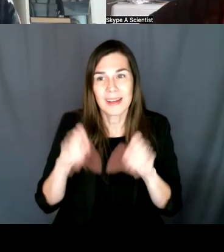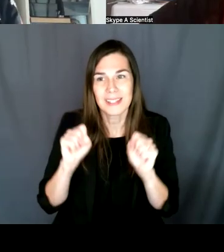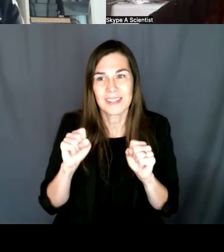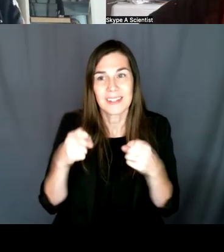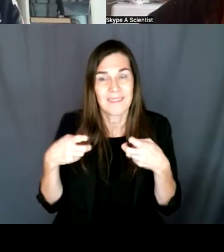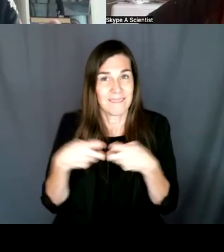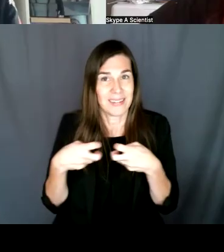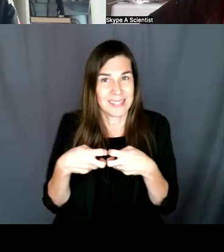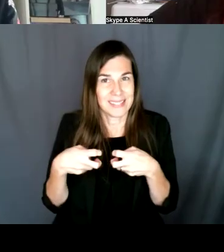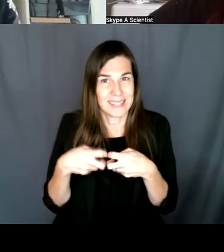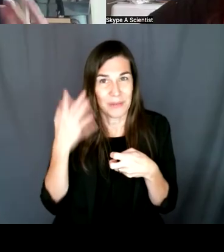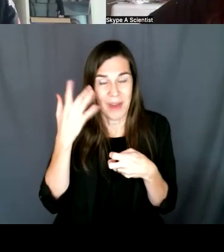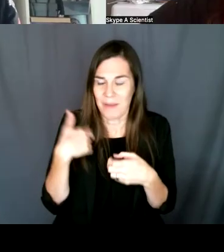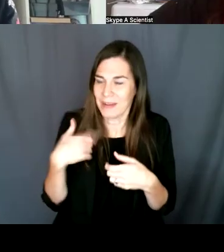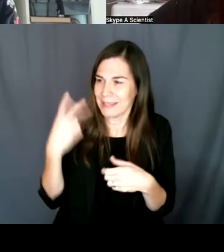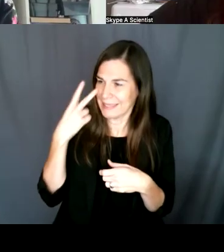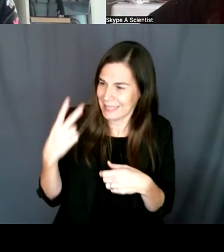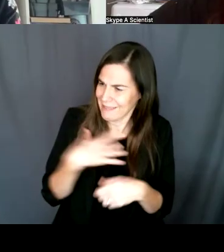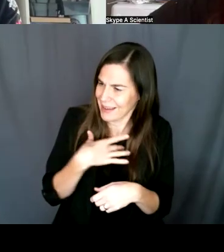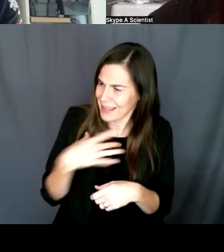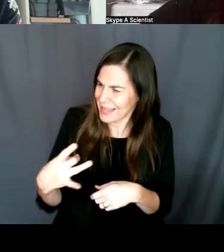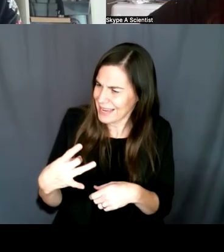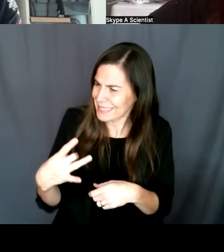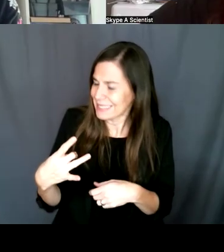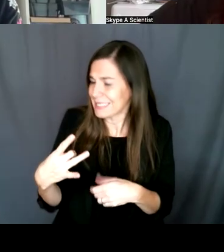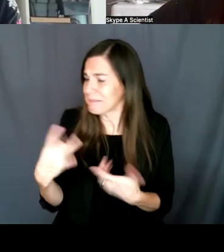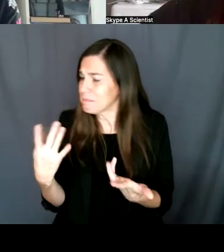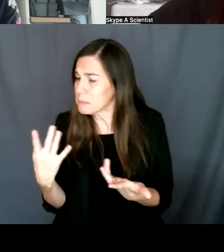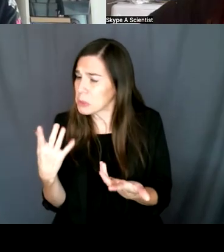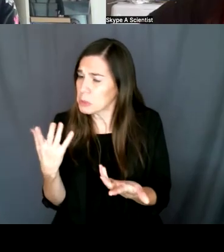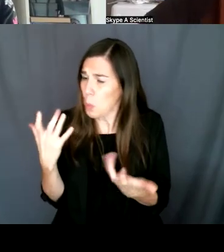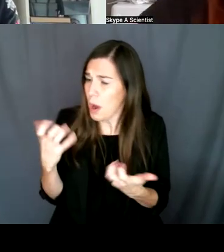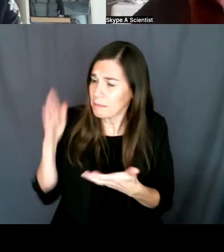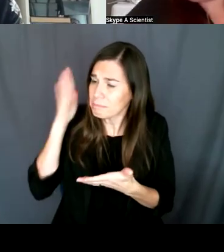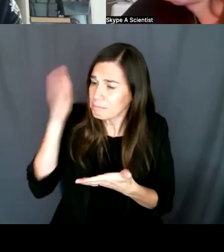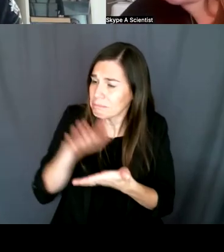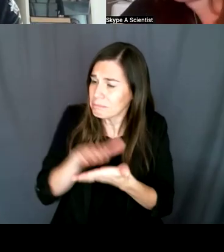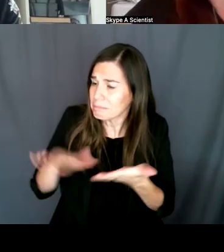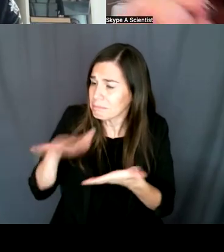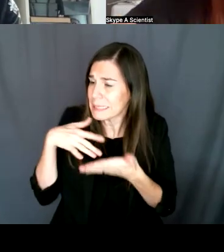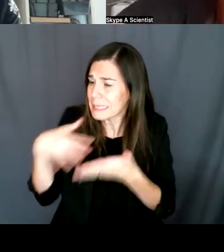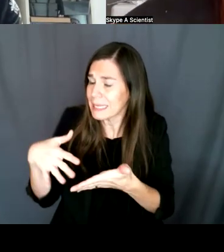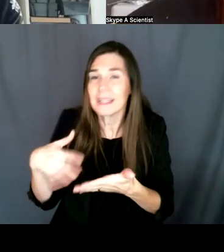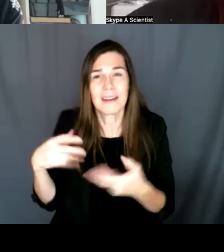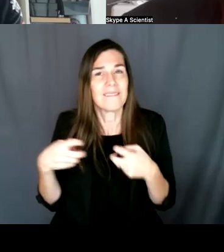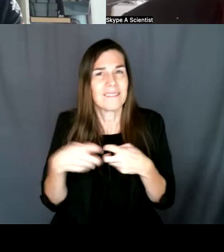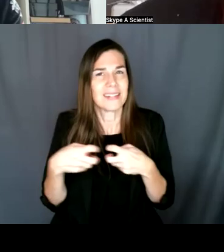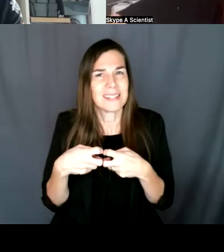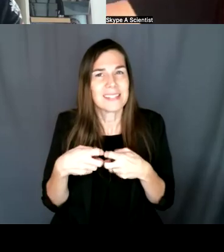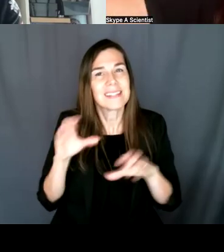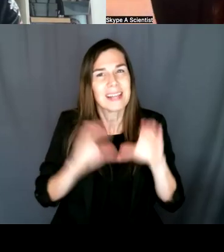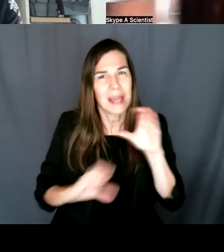I wanted to see if I was good at it and if I liked it enough to study it in college. So I took physics and I took chemistry in high school.